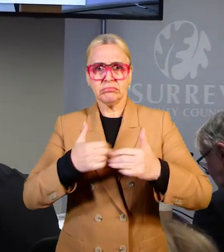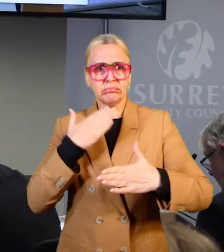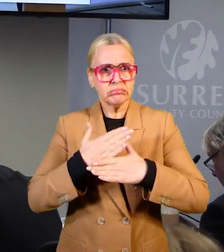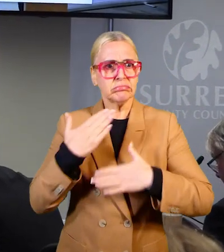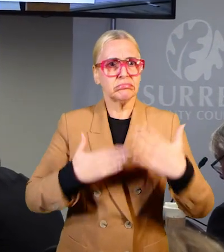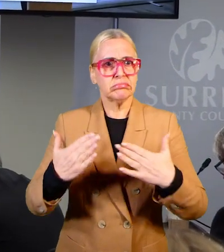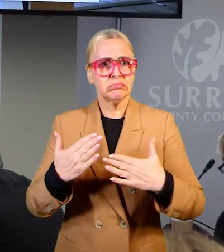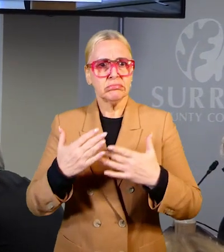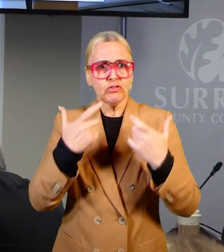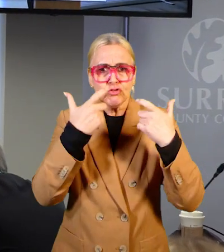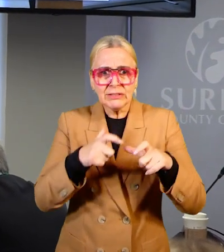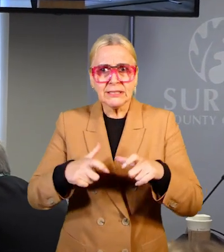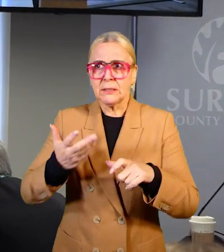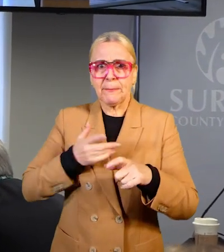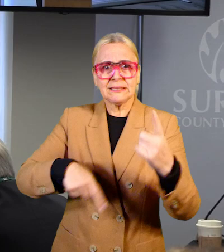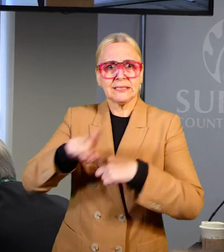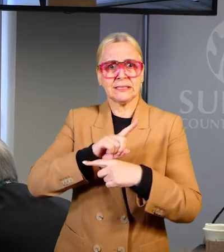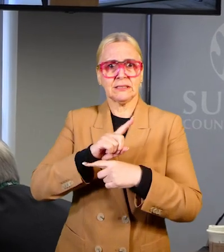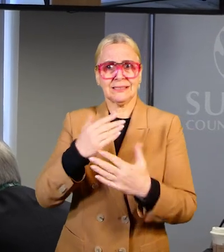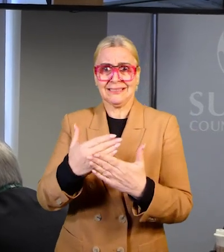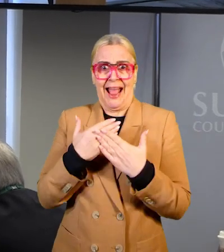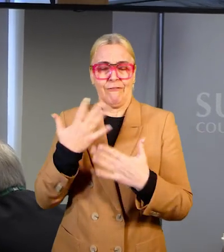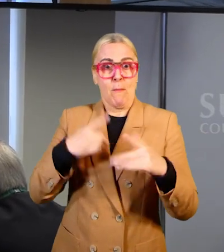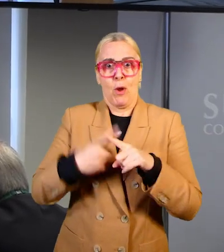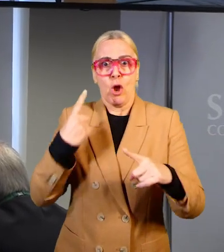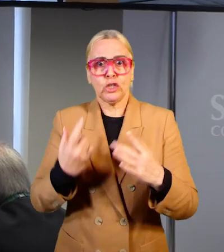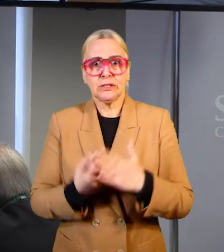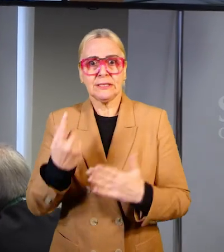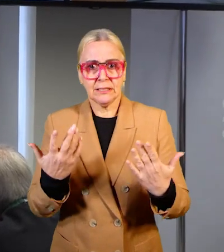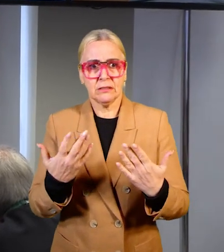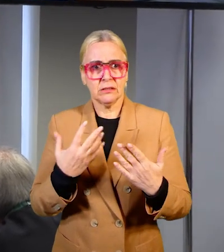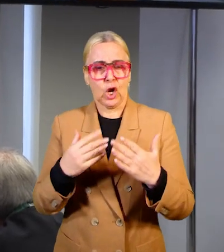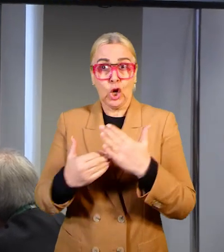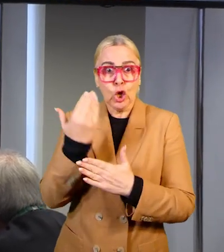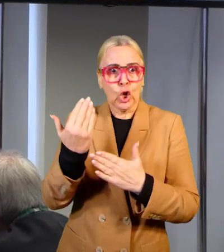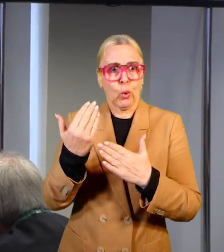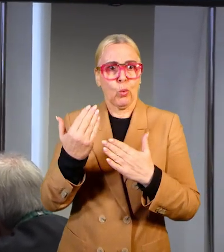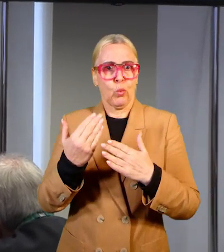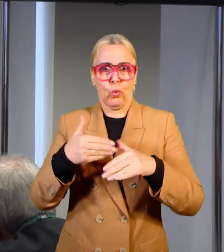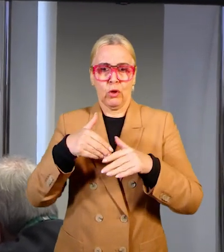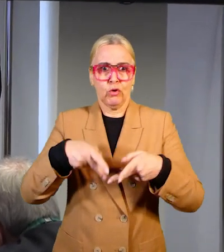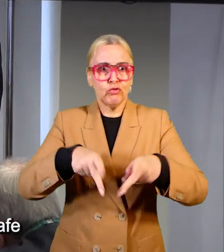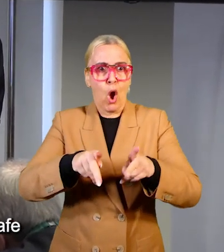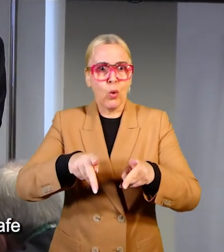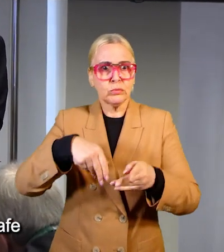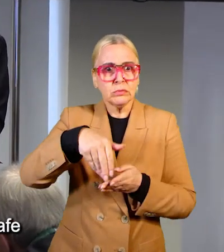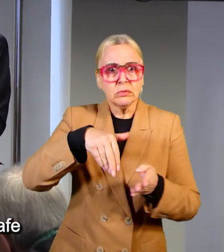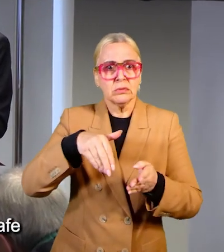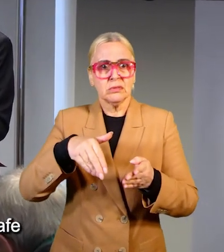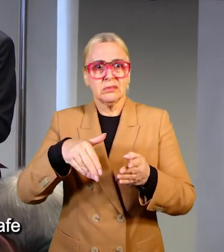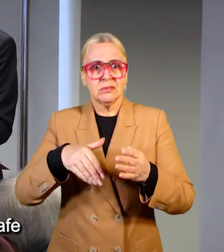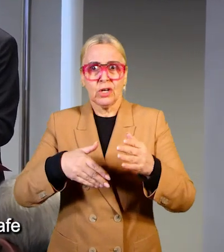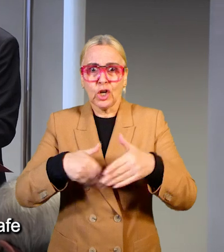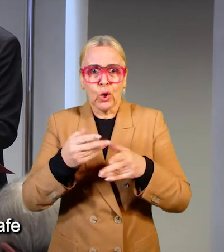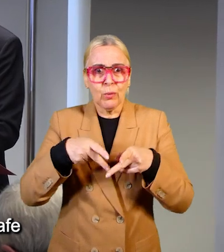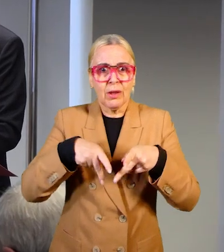training facilities and fire stations to make sure our firefighters are the very best they can be, keeping residents